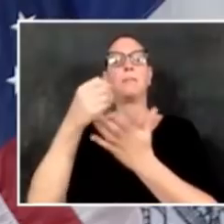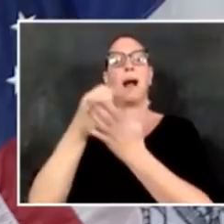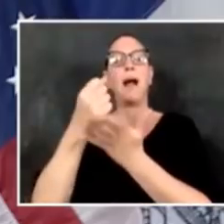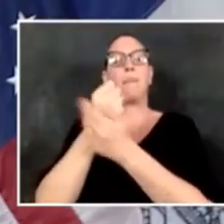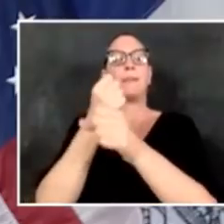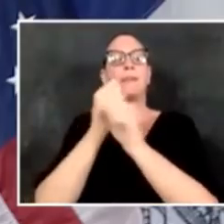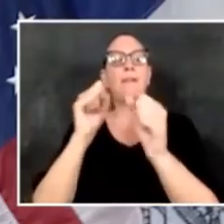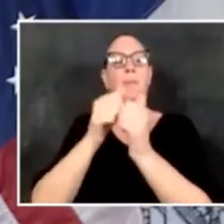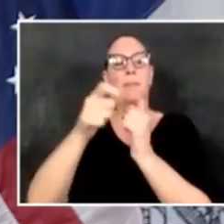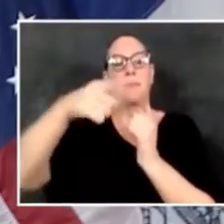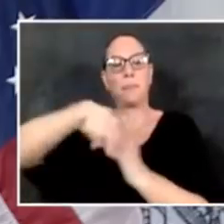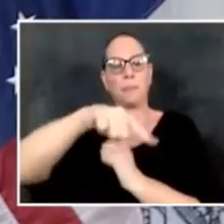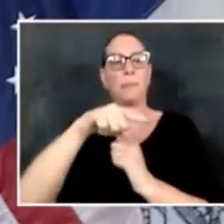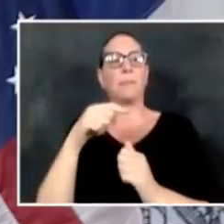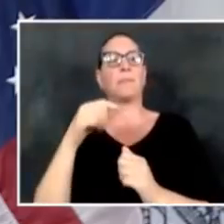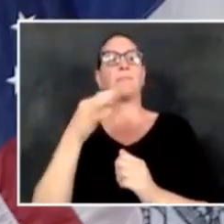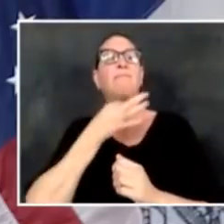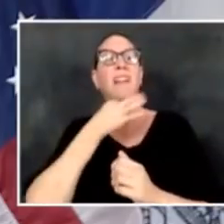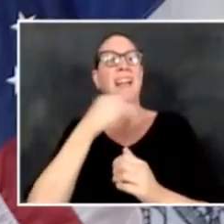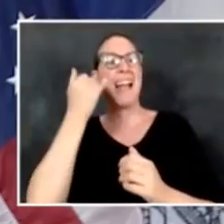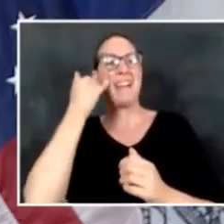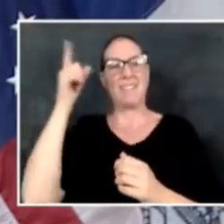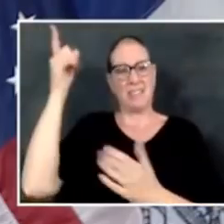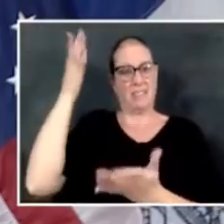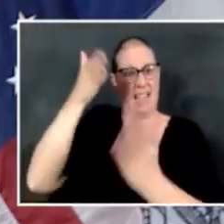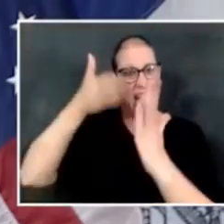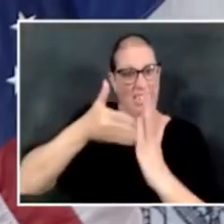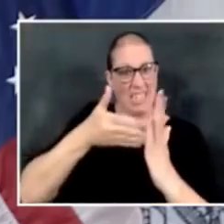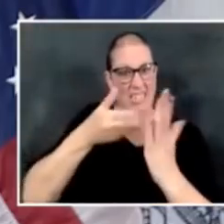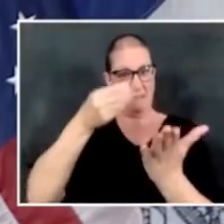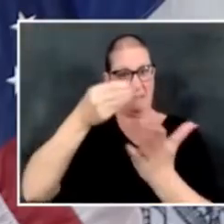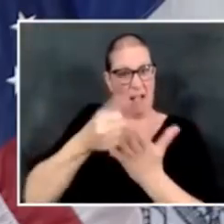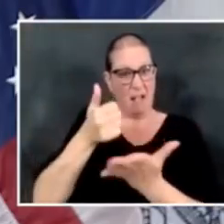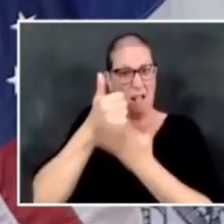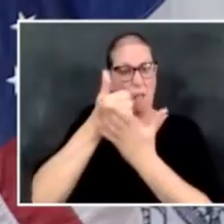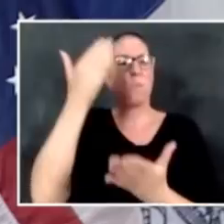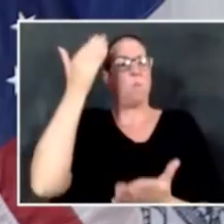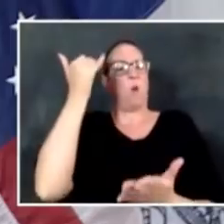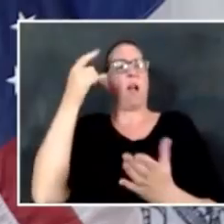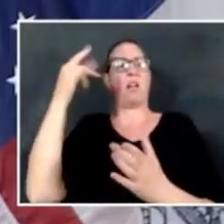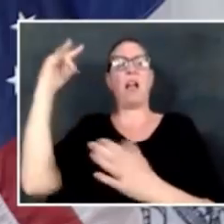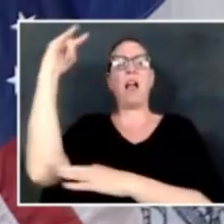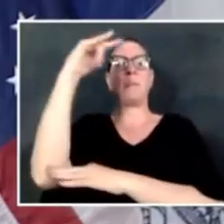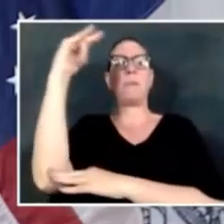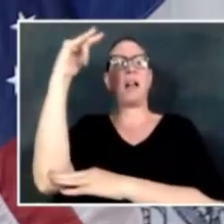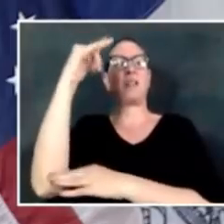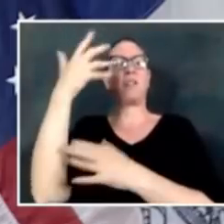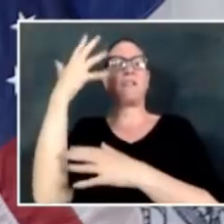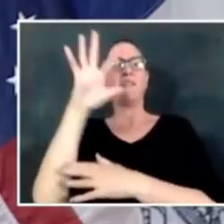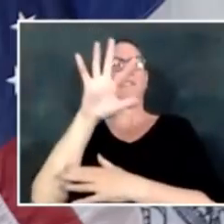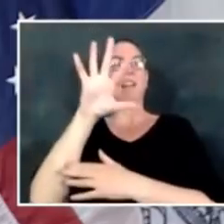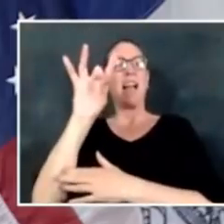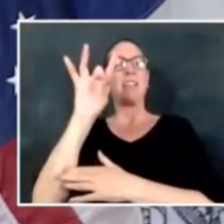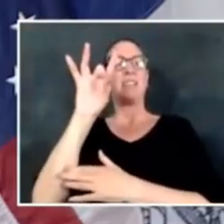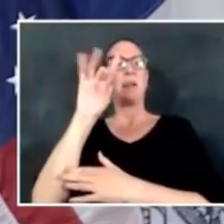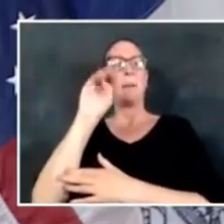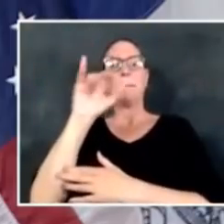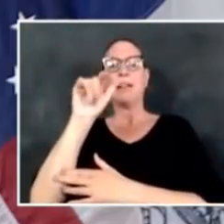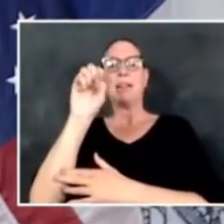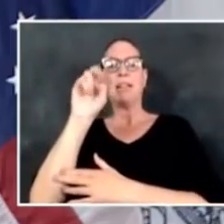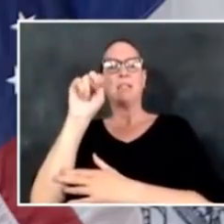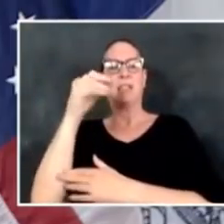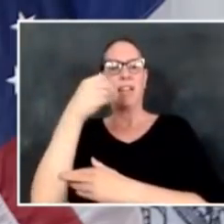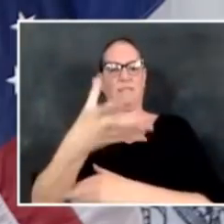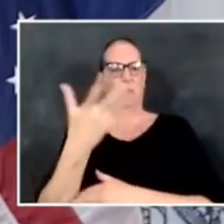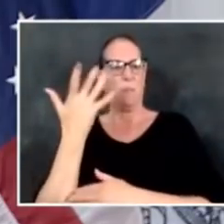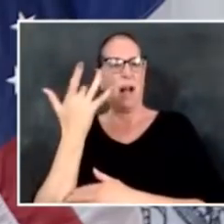industry? Why did he create all sorts of giveaways to corporate America if he's so opposed to bailouts? How